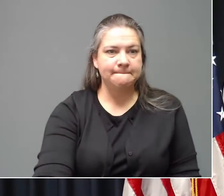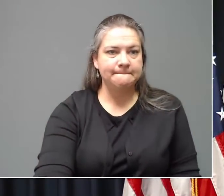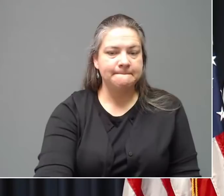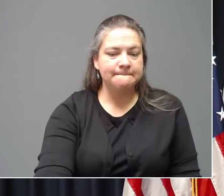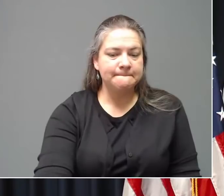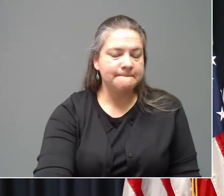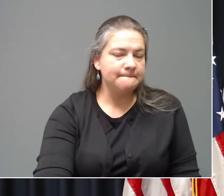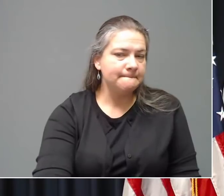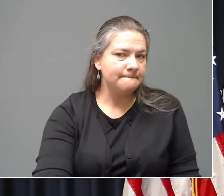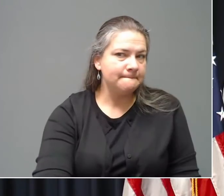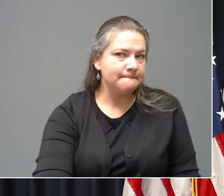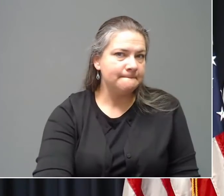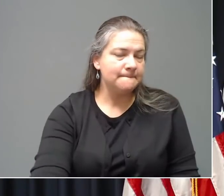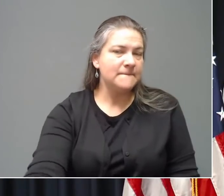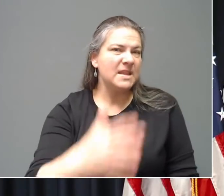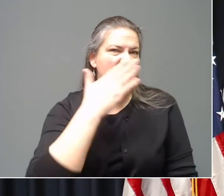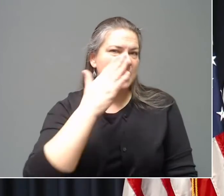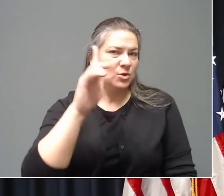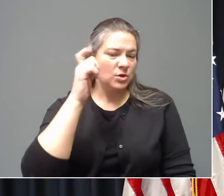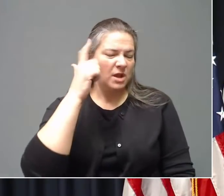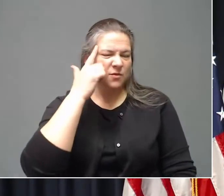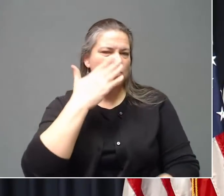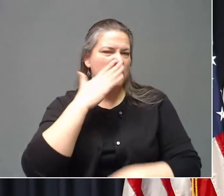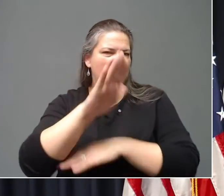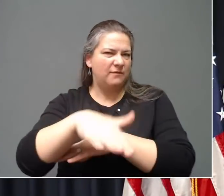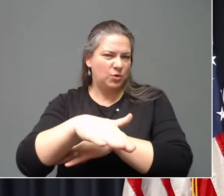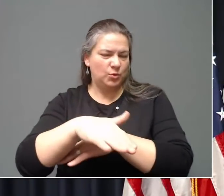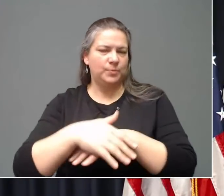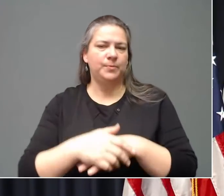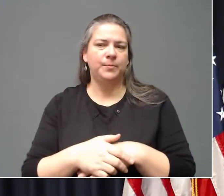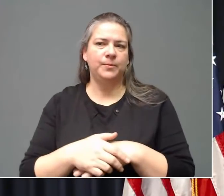Thank you very much, Governor, and good afternoon to you.